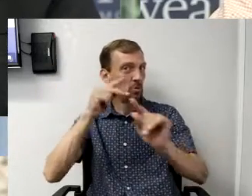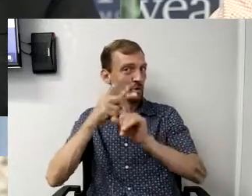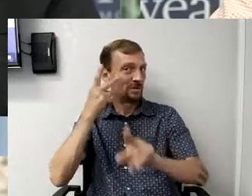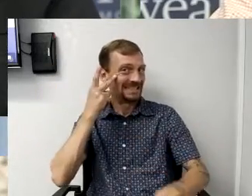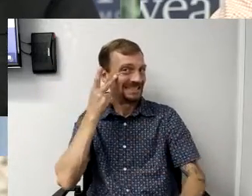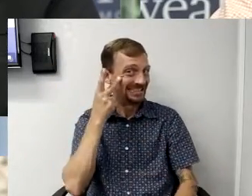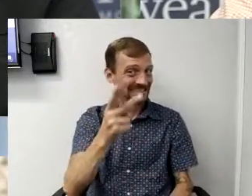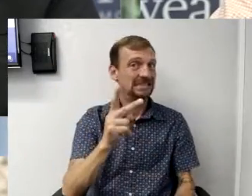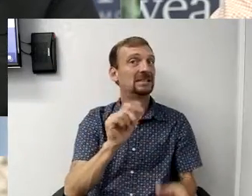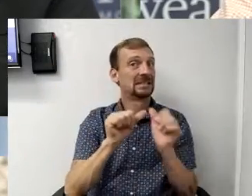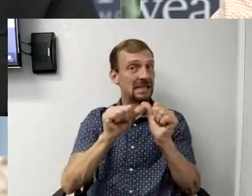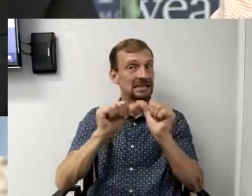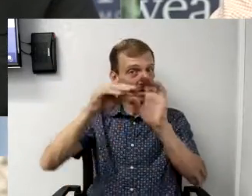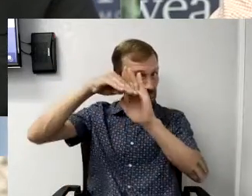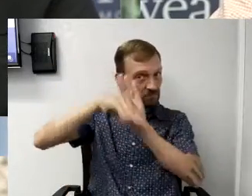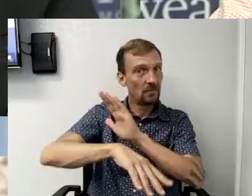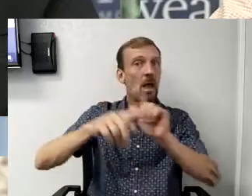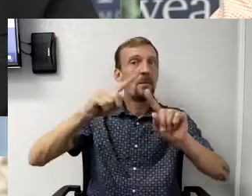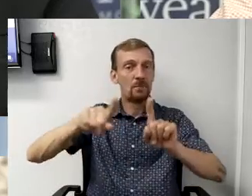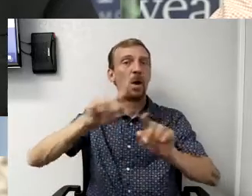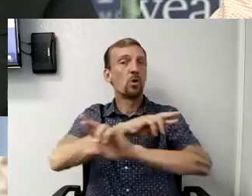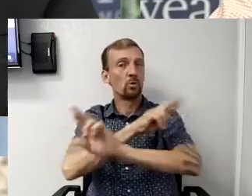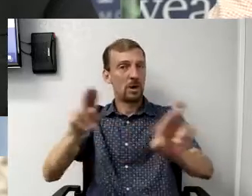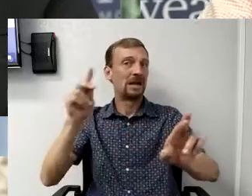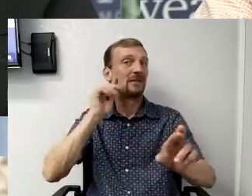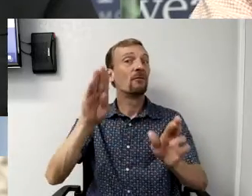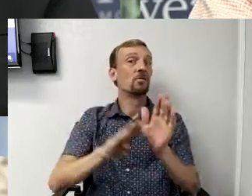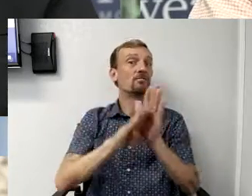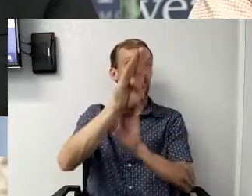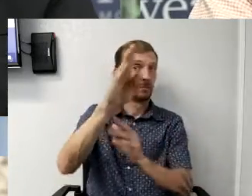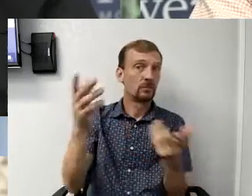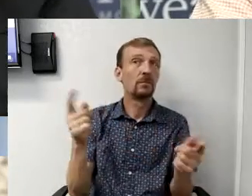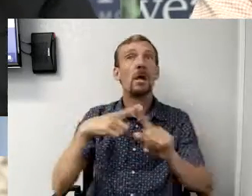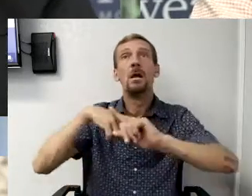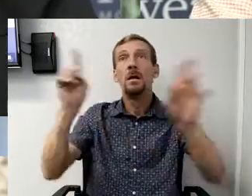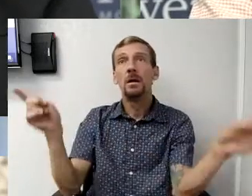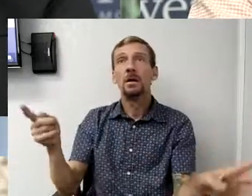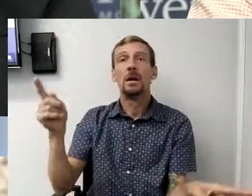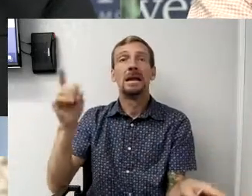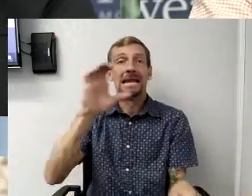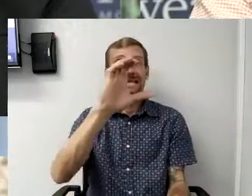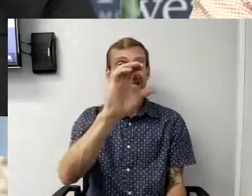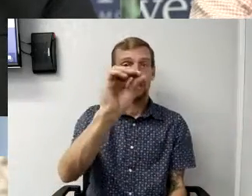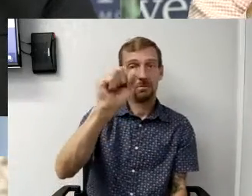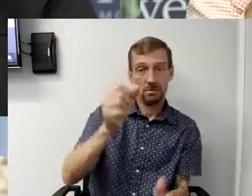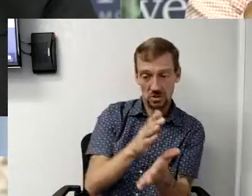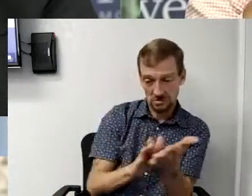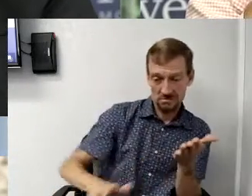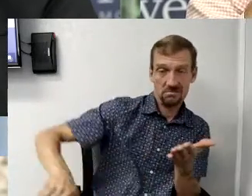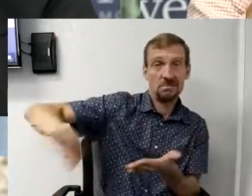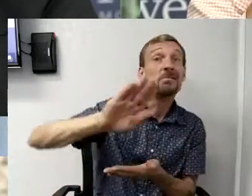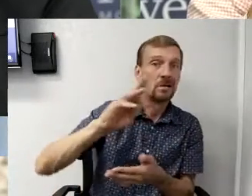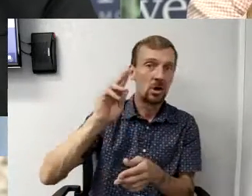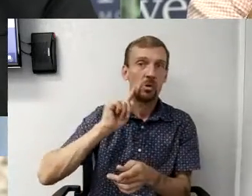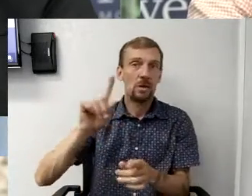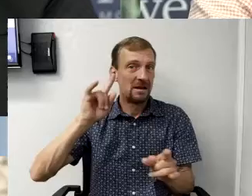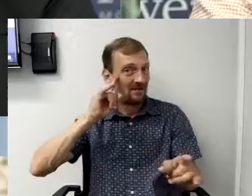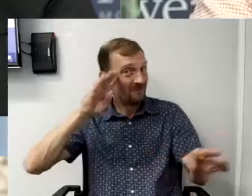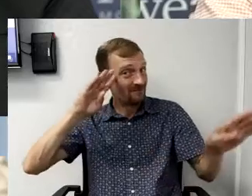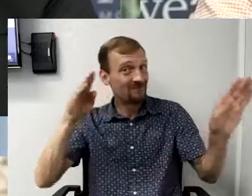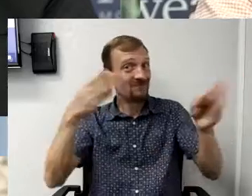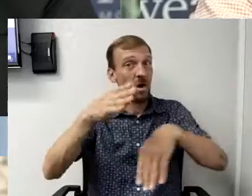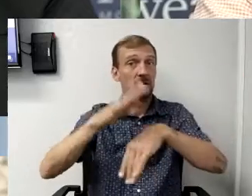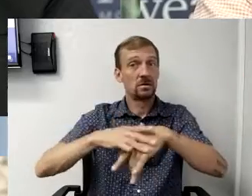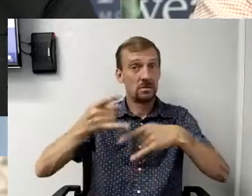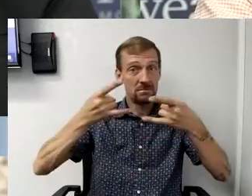future. Yeah. And thank you, Jonna. She's just commenting that COS is taking extreme caution with social distancing, masks,